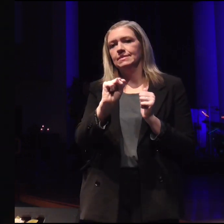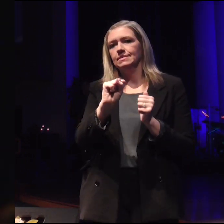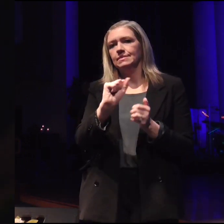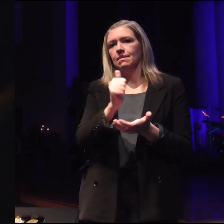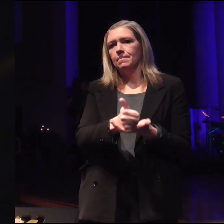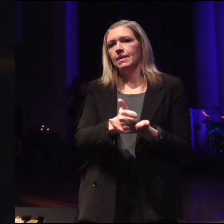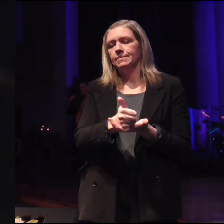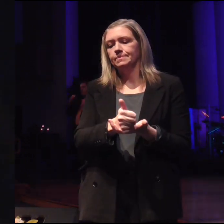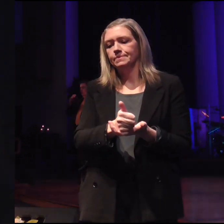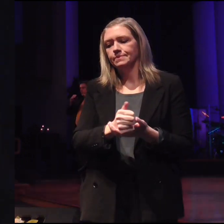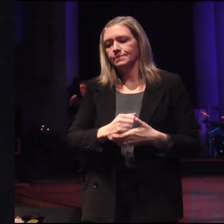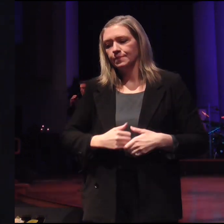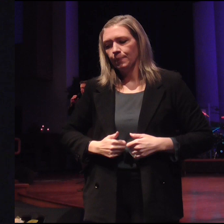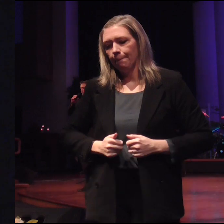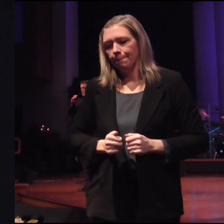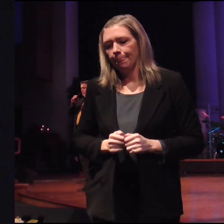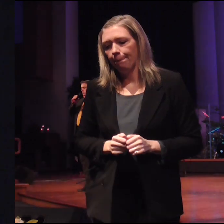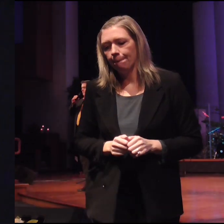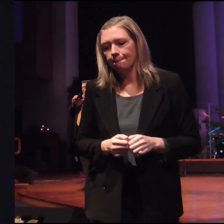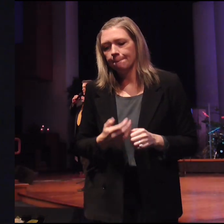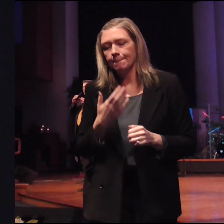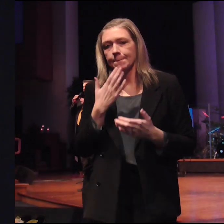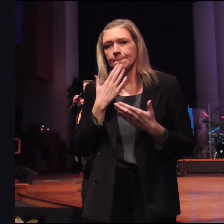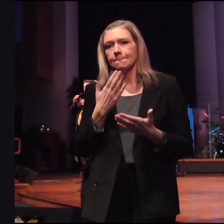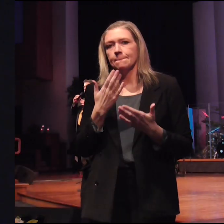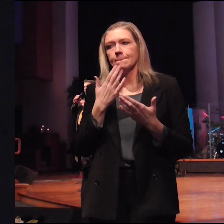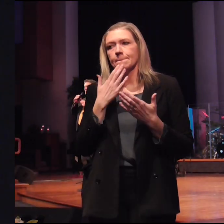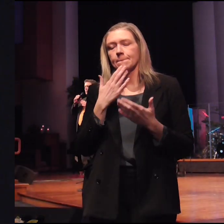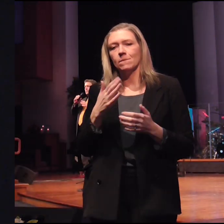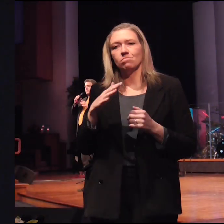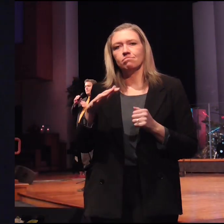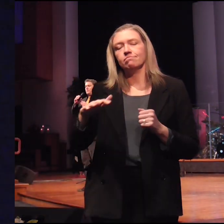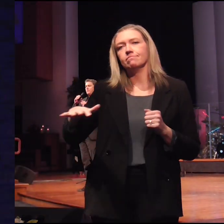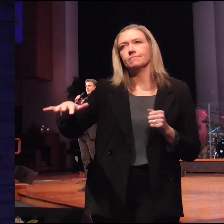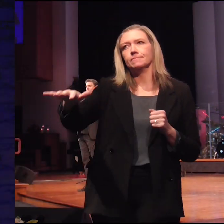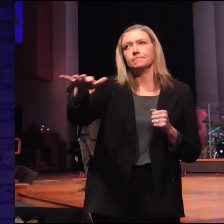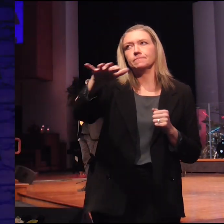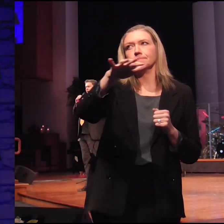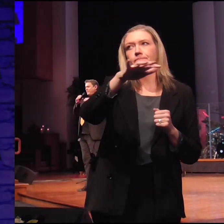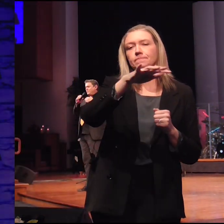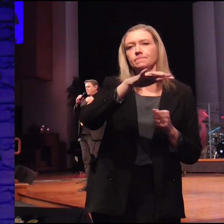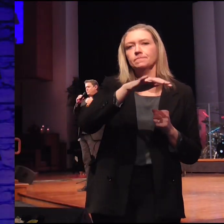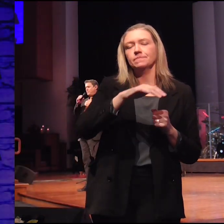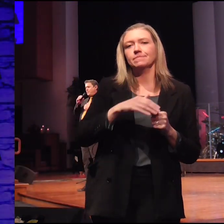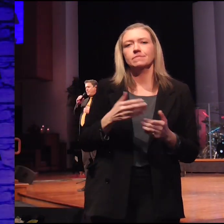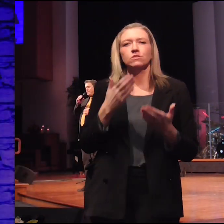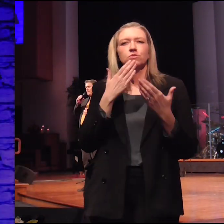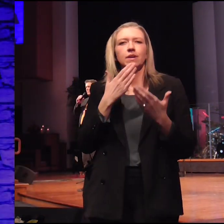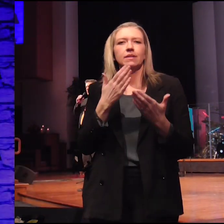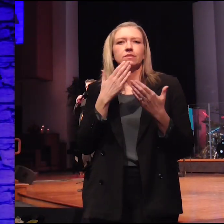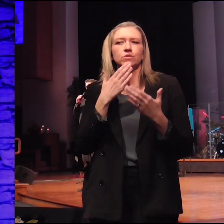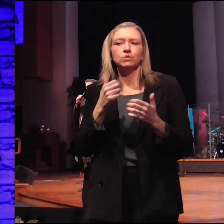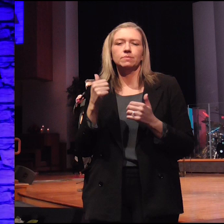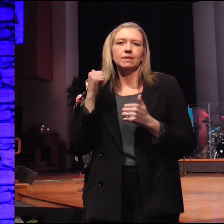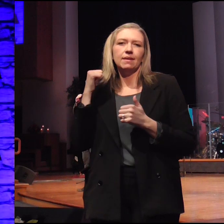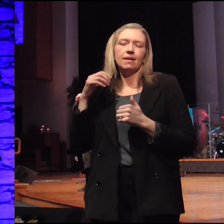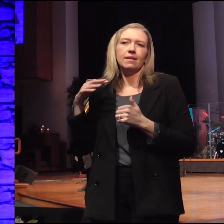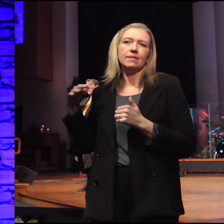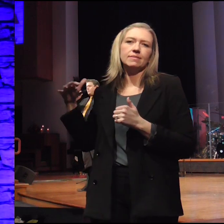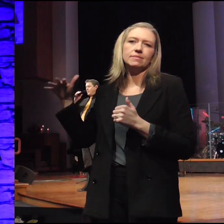Gratitude before me, gratitude behind me,